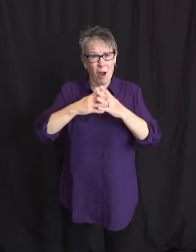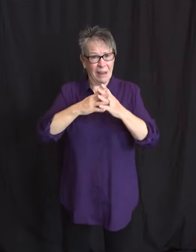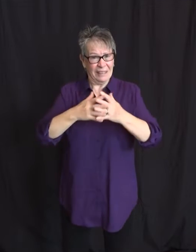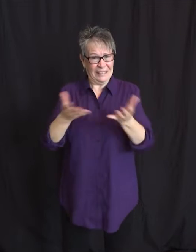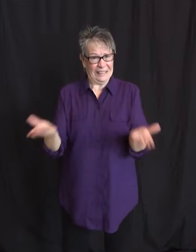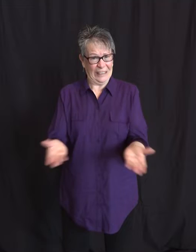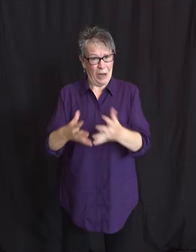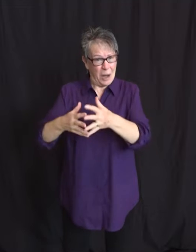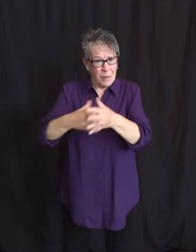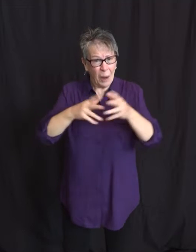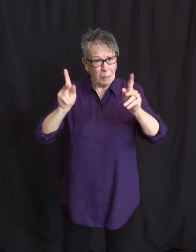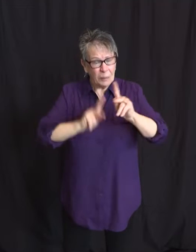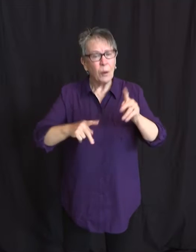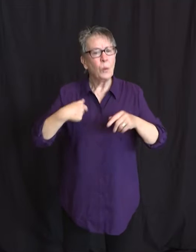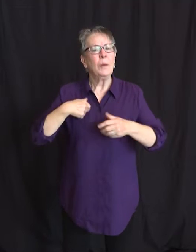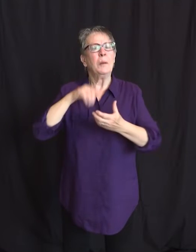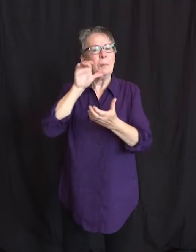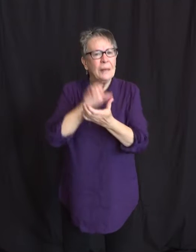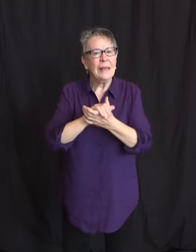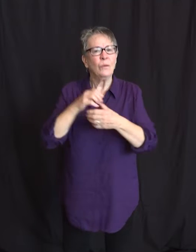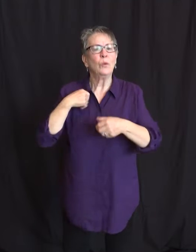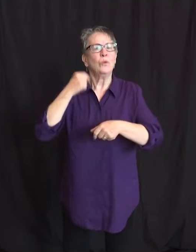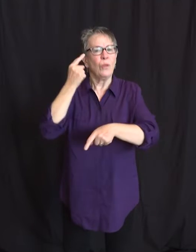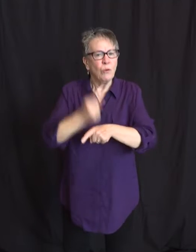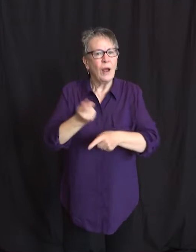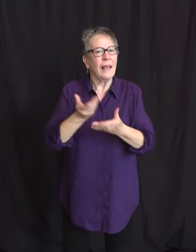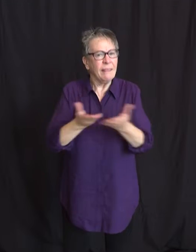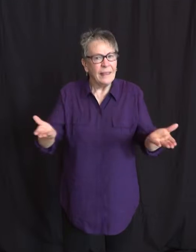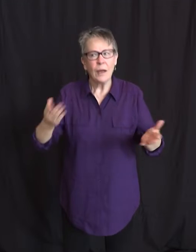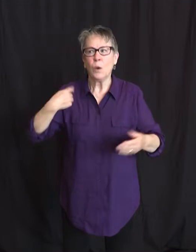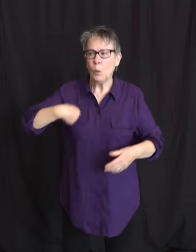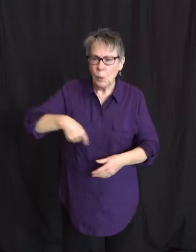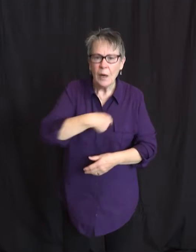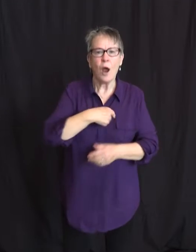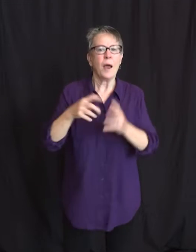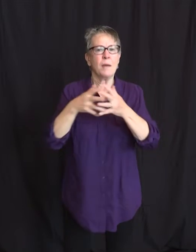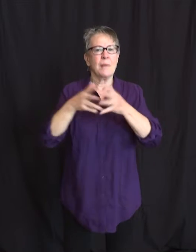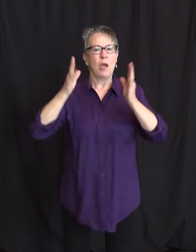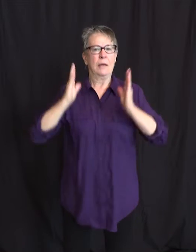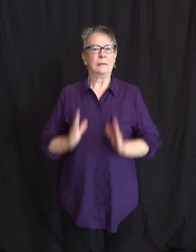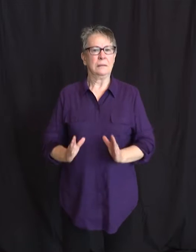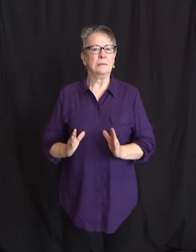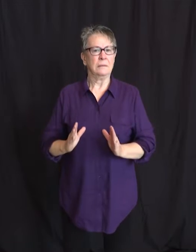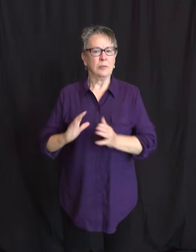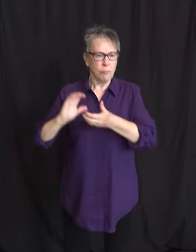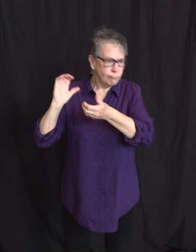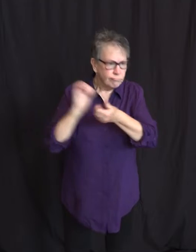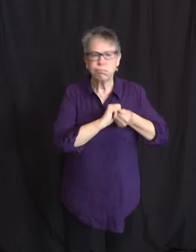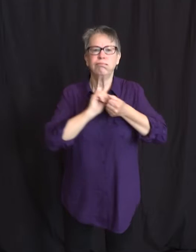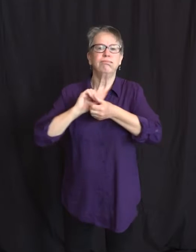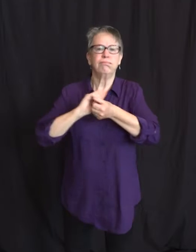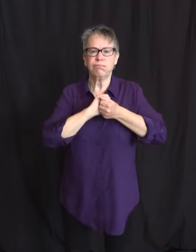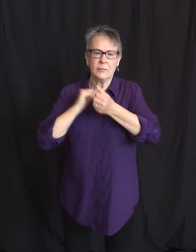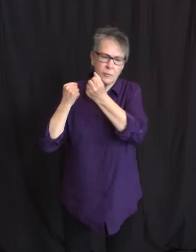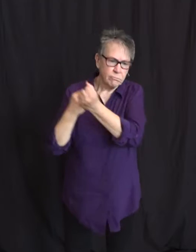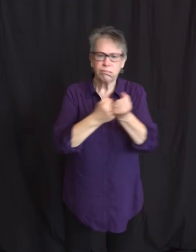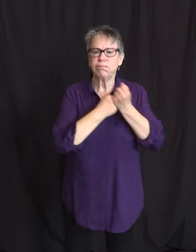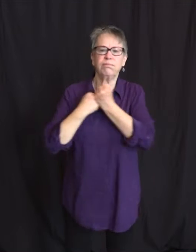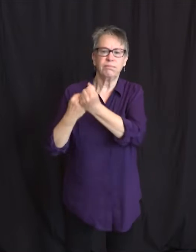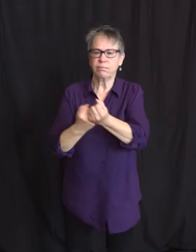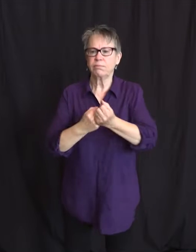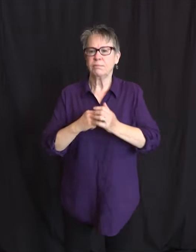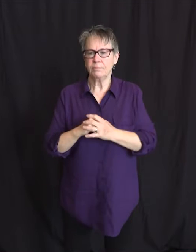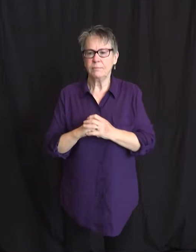The overwhelming majority have been willing to make great personal sacrifices over the last few weeks to